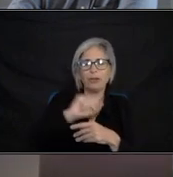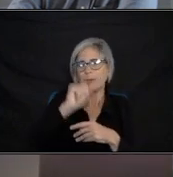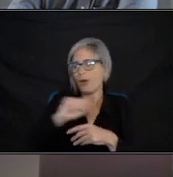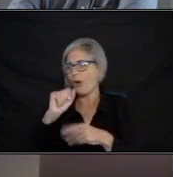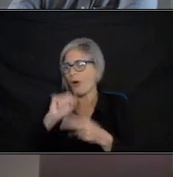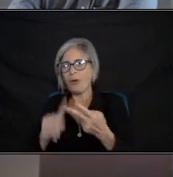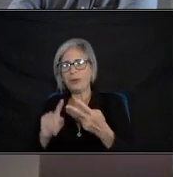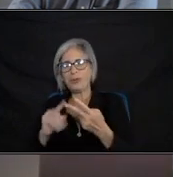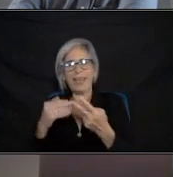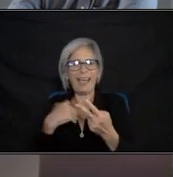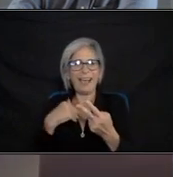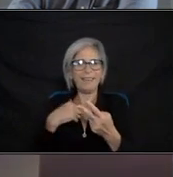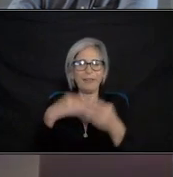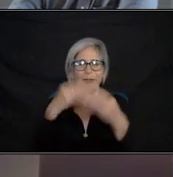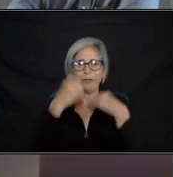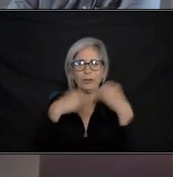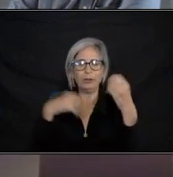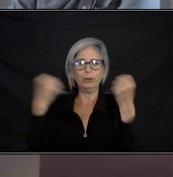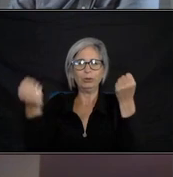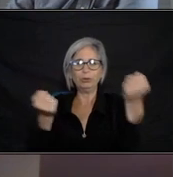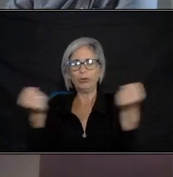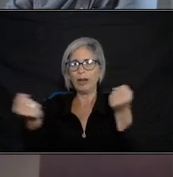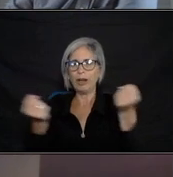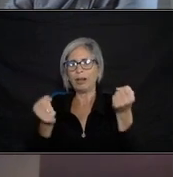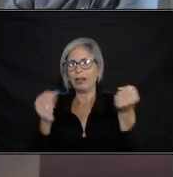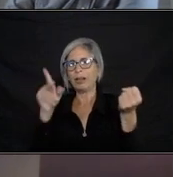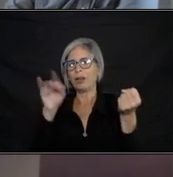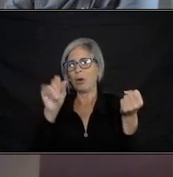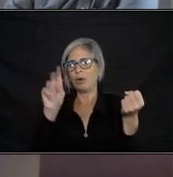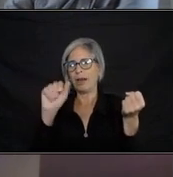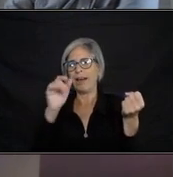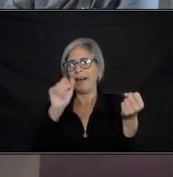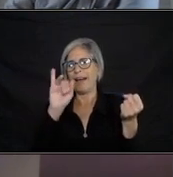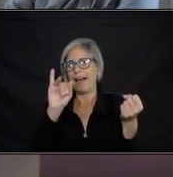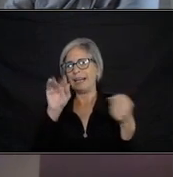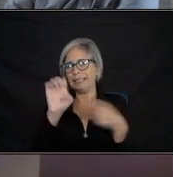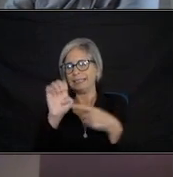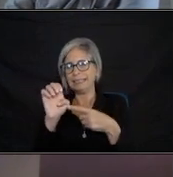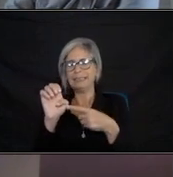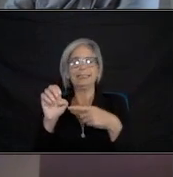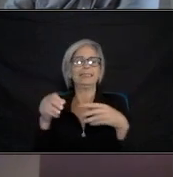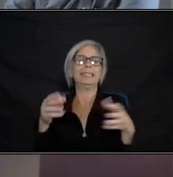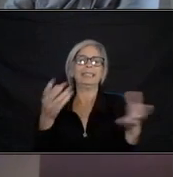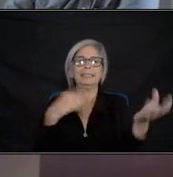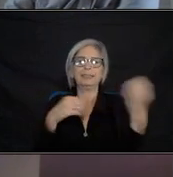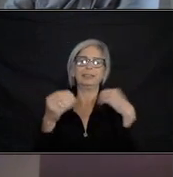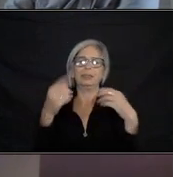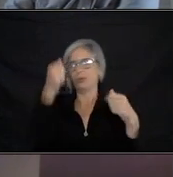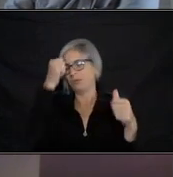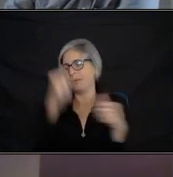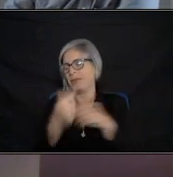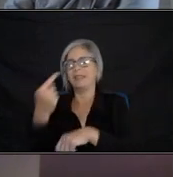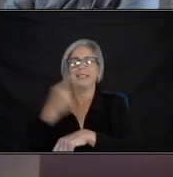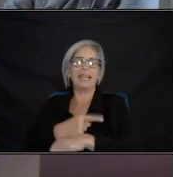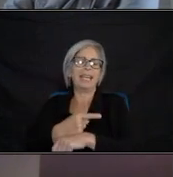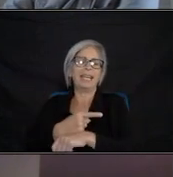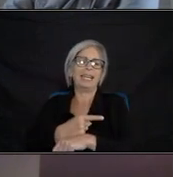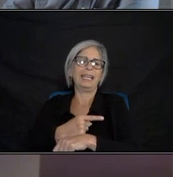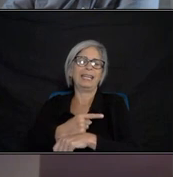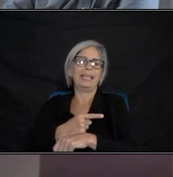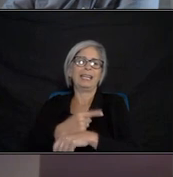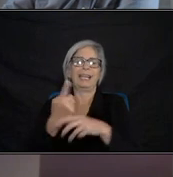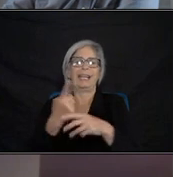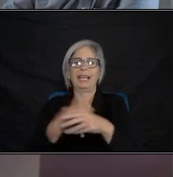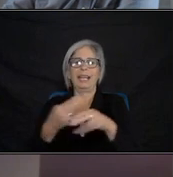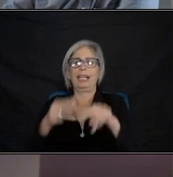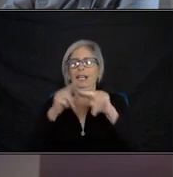our local food truck vendor, Kona Ice, chalk art, and some departing goodies to remember the day and increase our sustainability